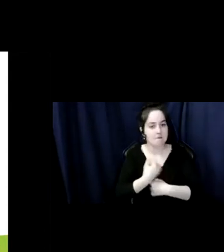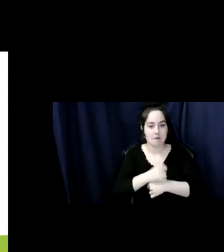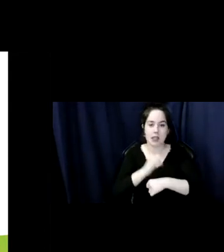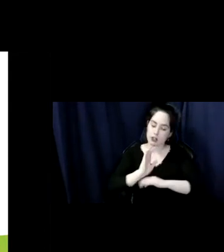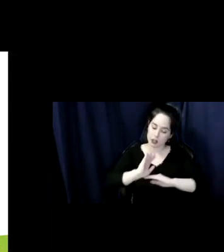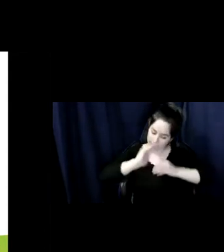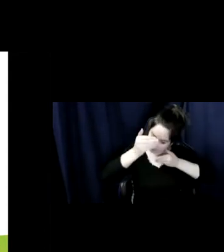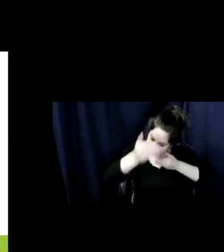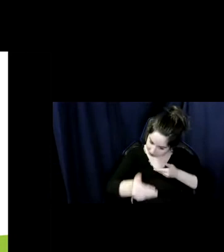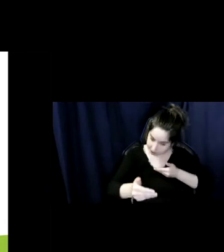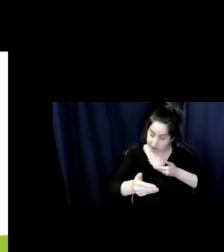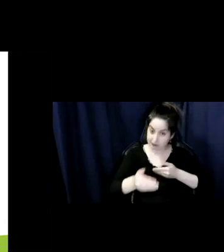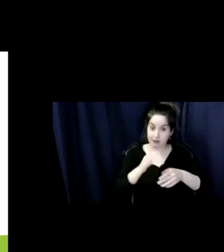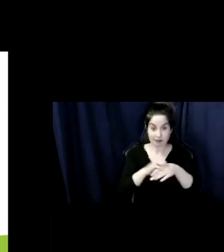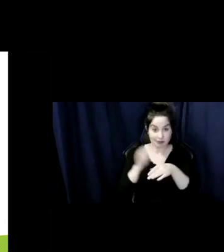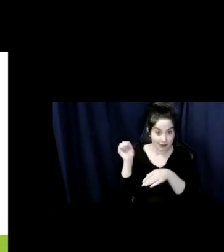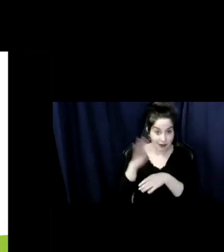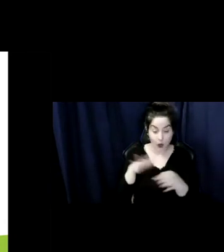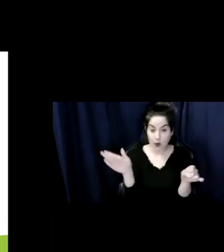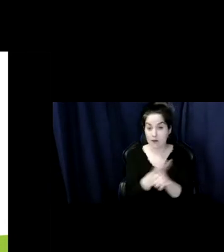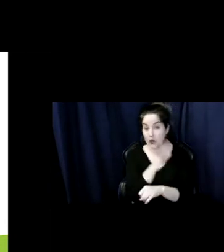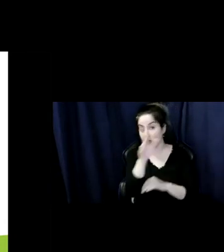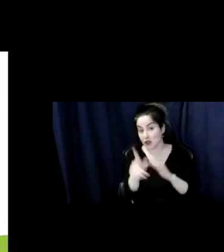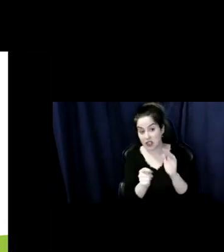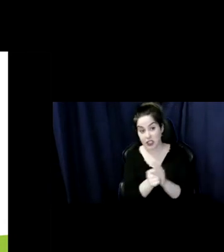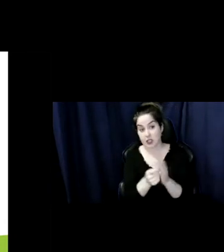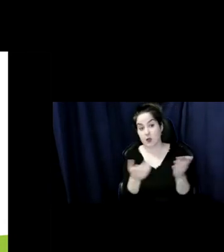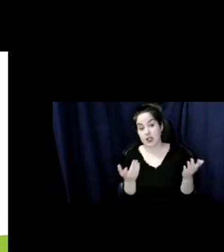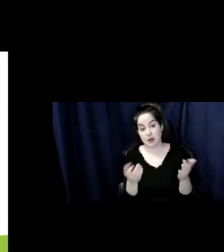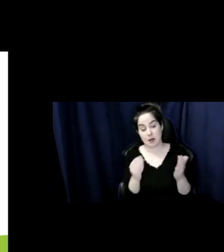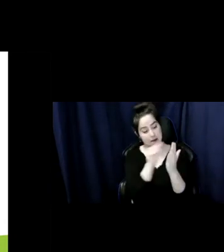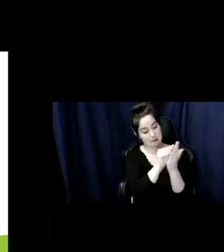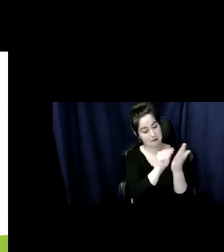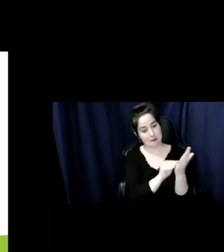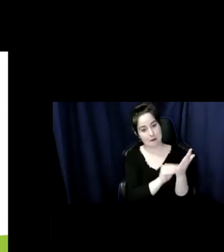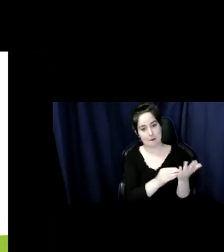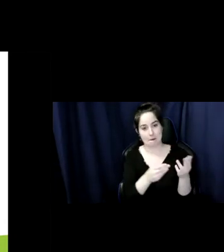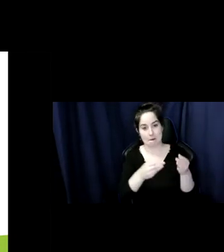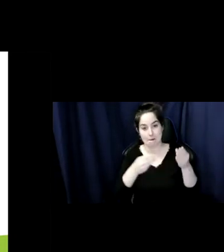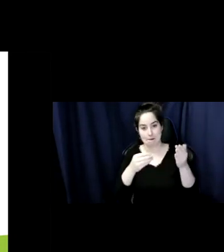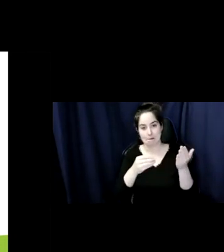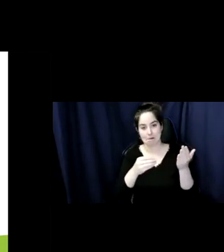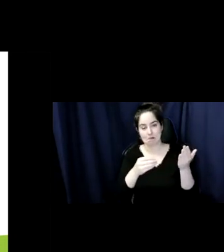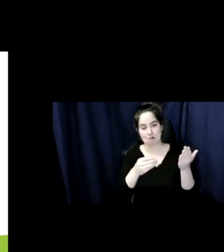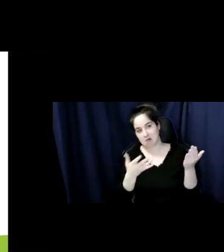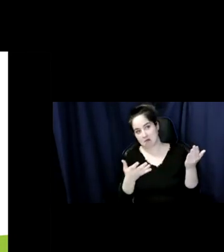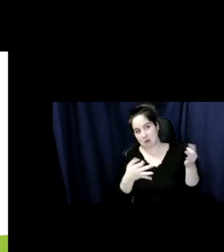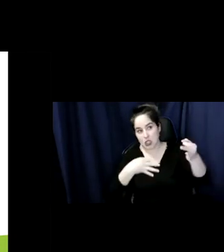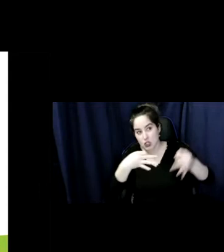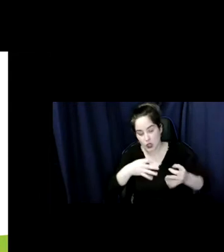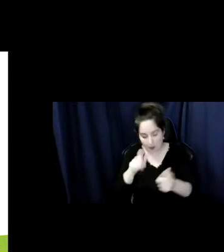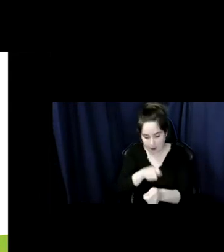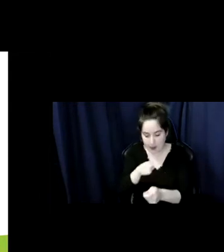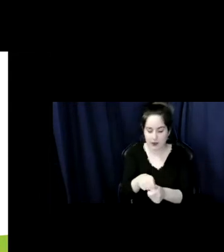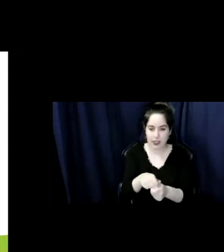full video and tell in the notes, describe exactly where in the video you'd